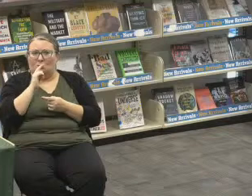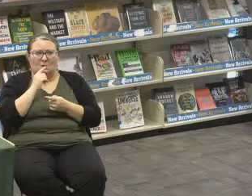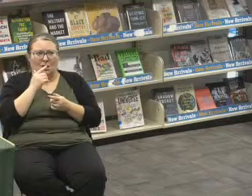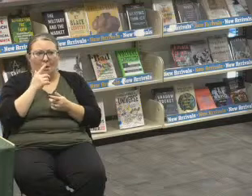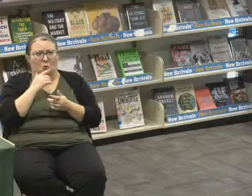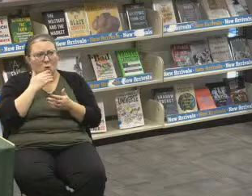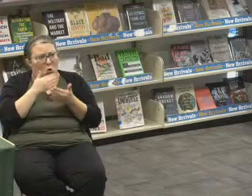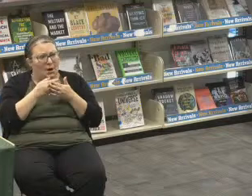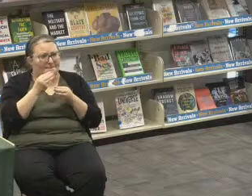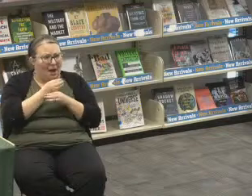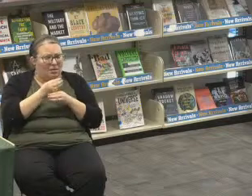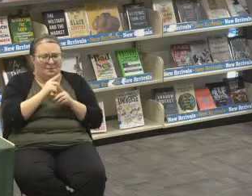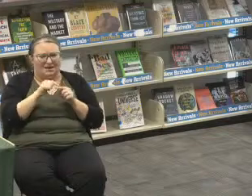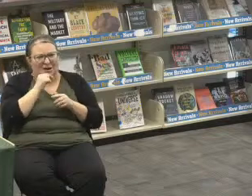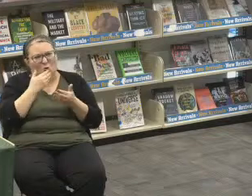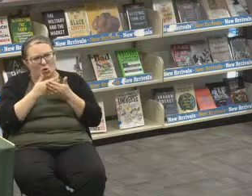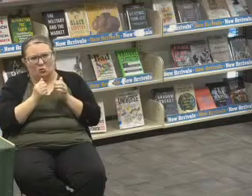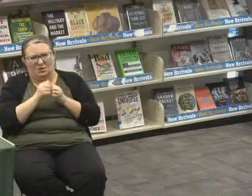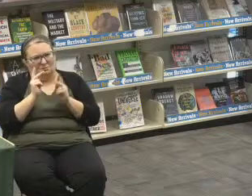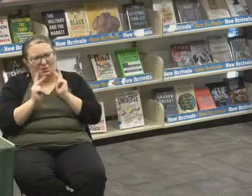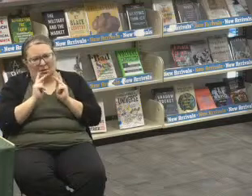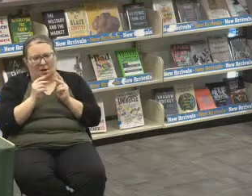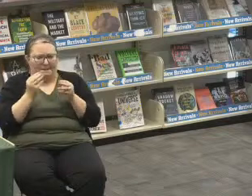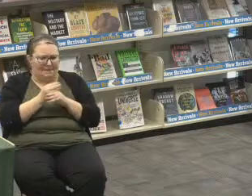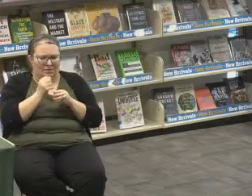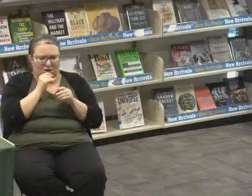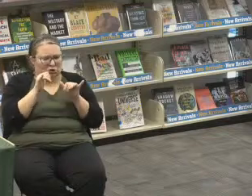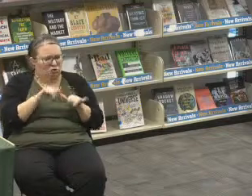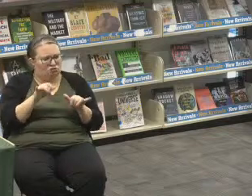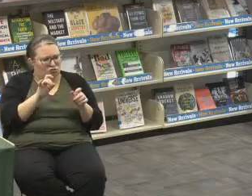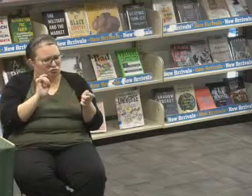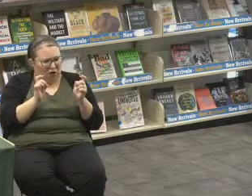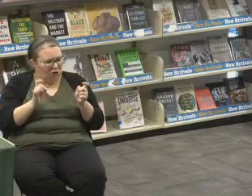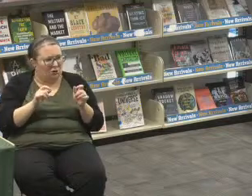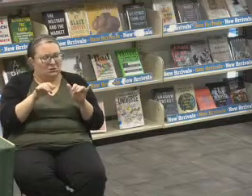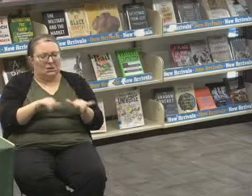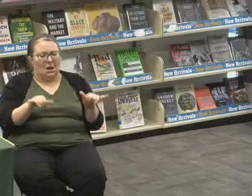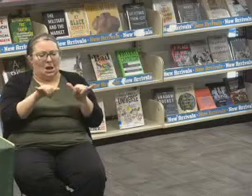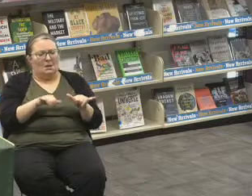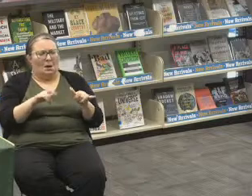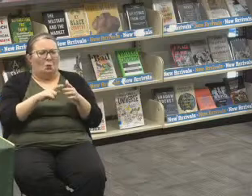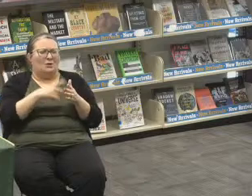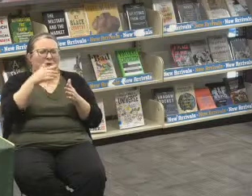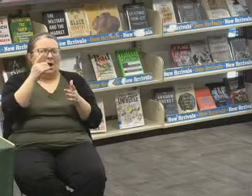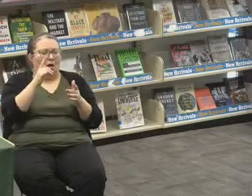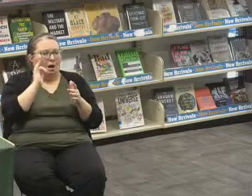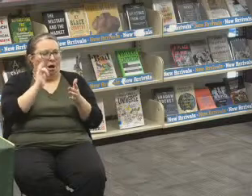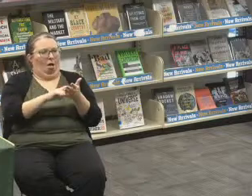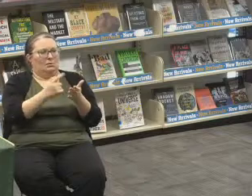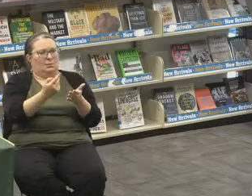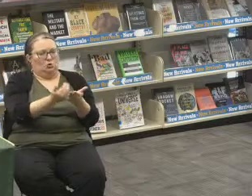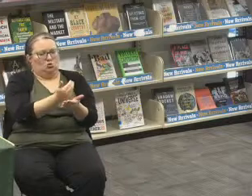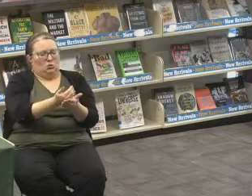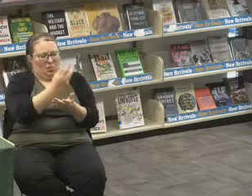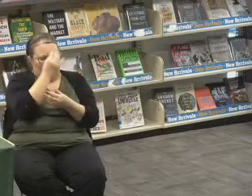math, not so good at people. Math doesn't change all that much, right? Every once in a while we make a new discovery, we